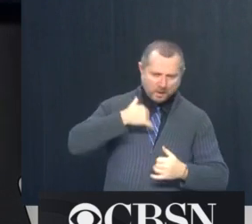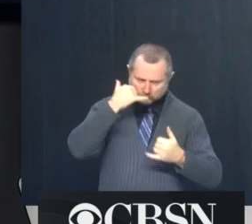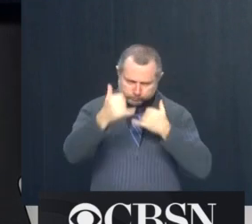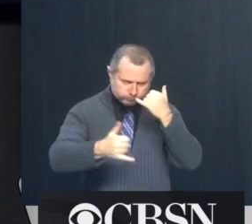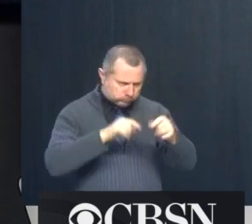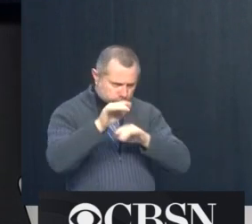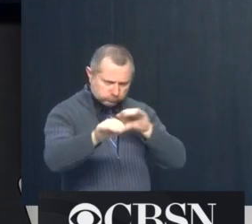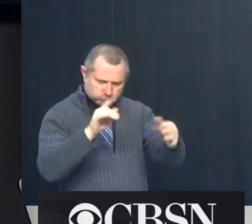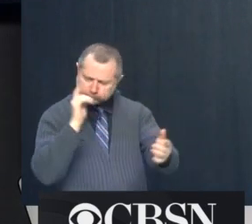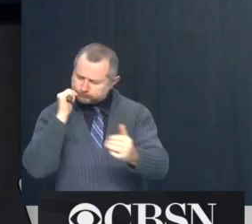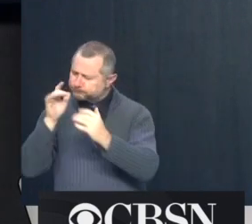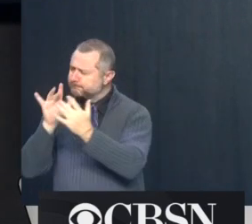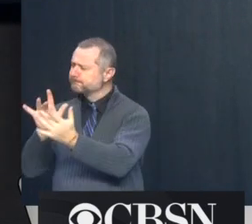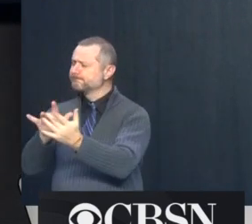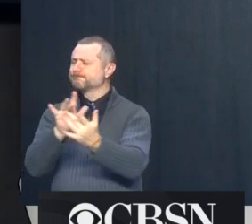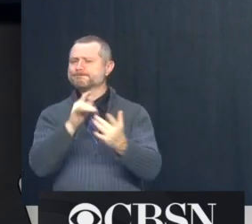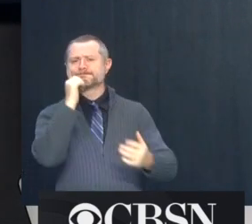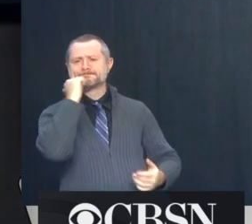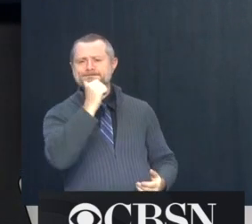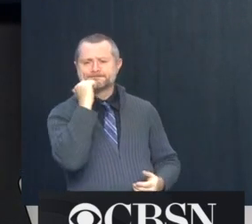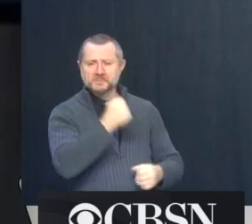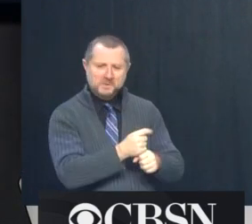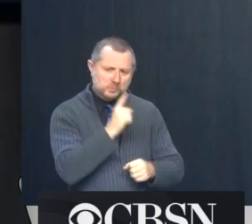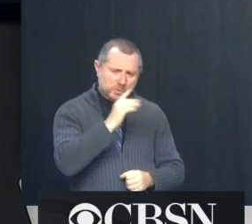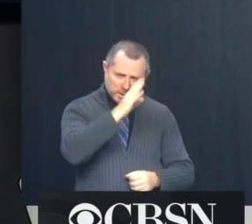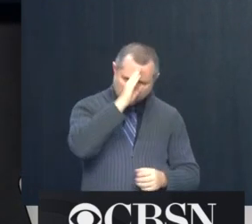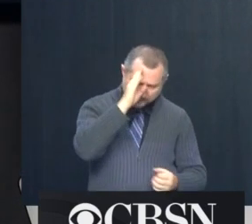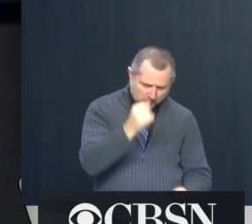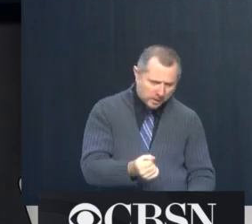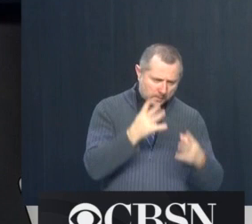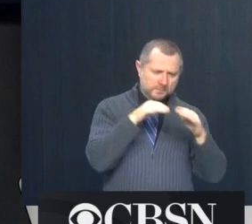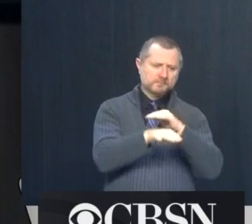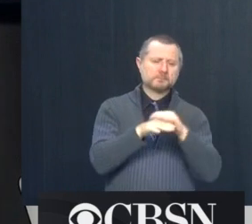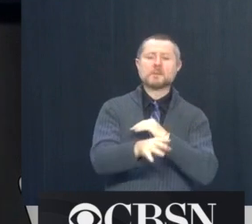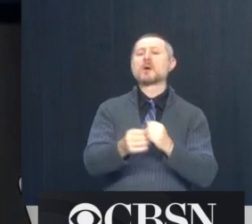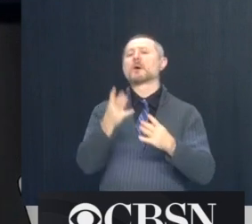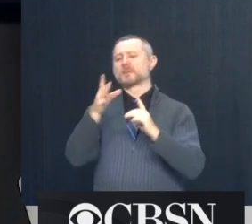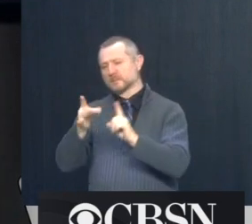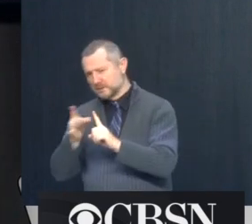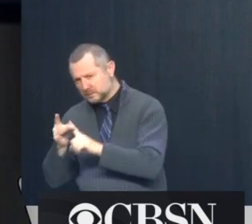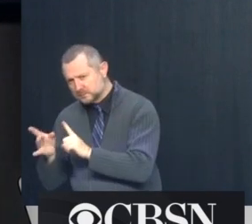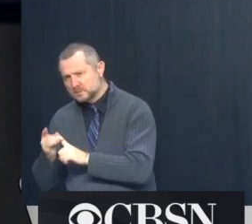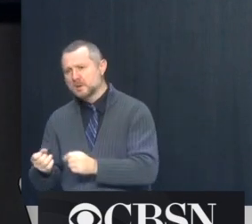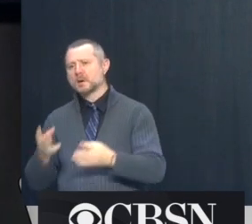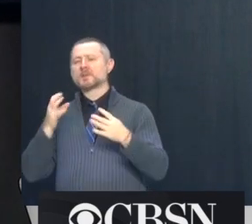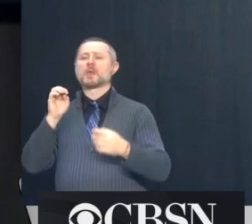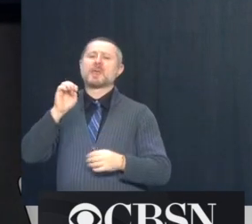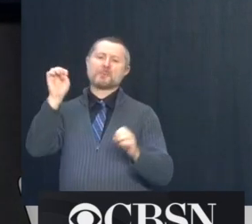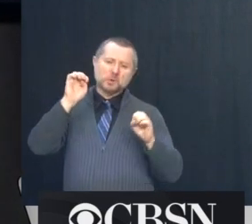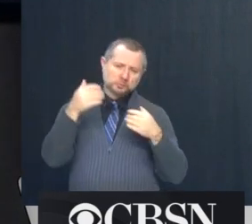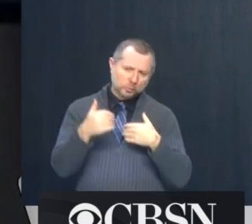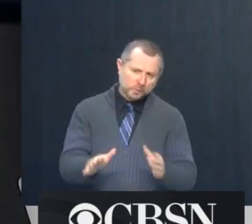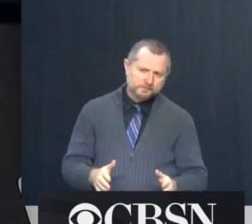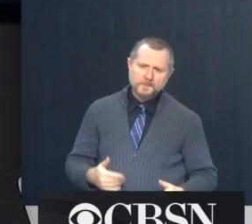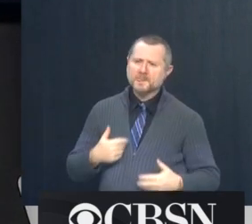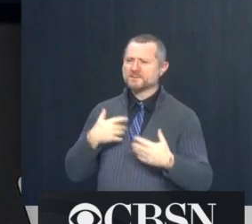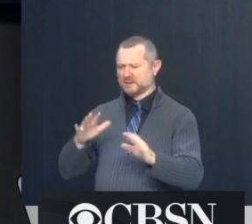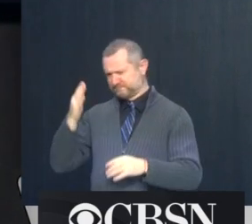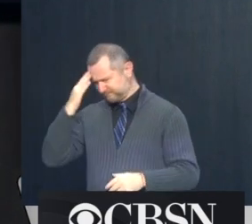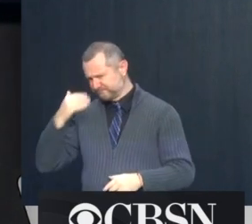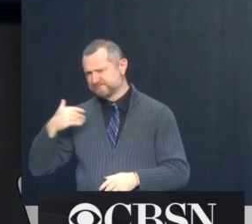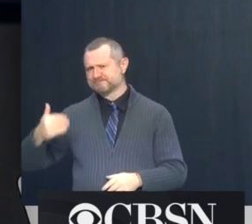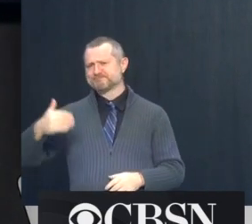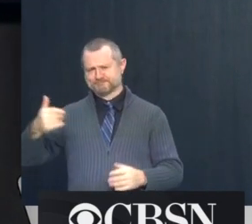the numbers about how many patients are in the hospital, how many COVID patients in the hospital, what we've seen in the ER. And on a regular basis, I reach out to the hospital